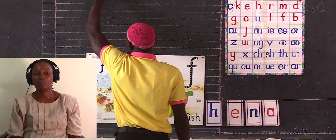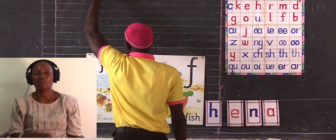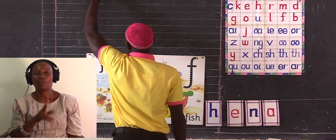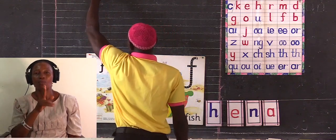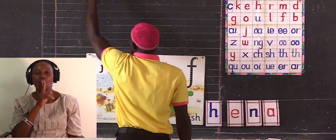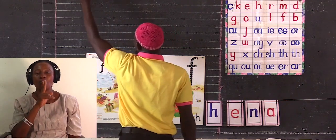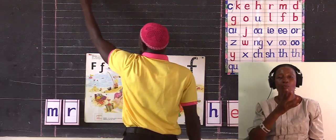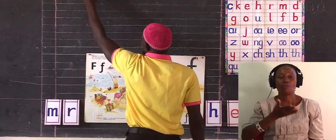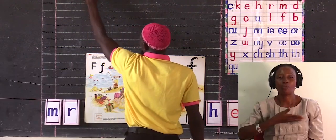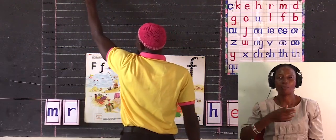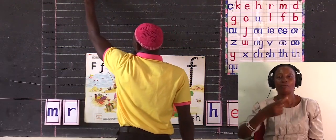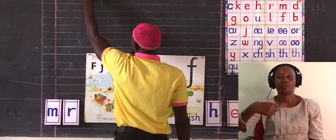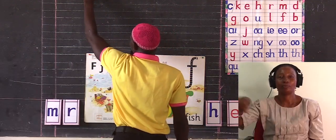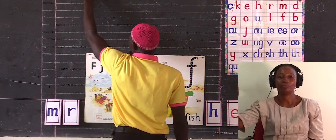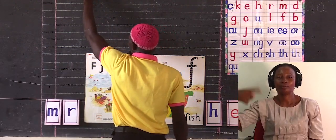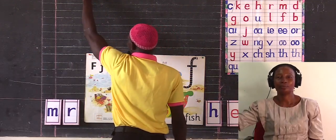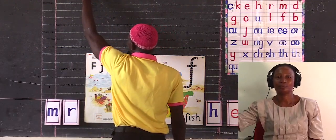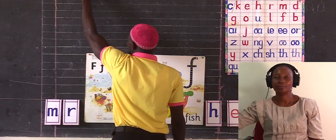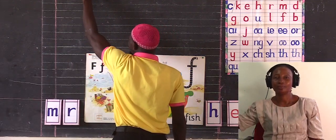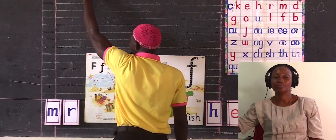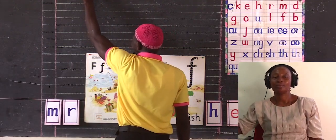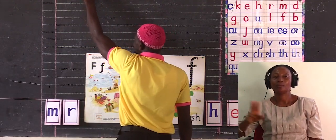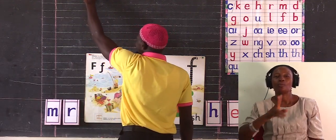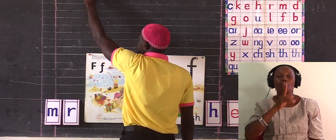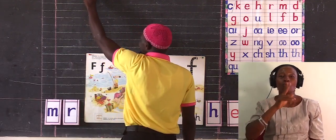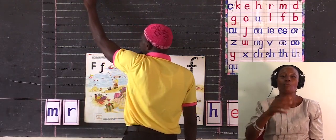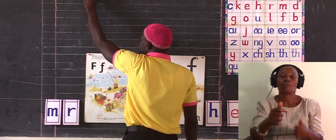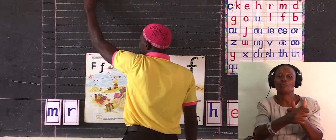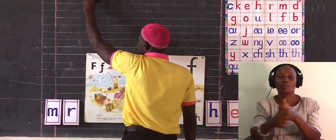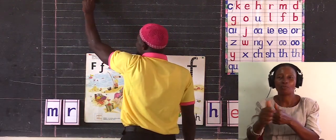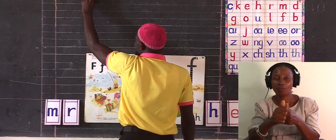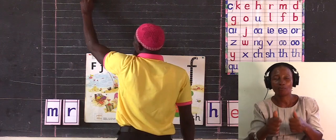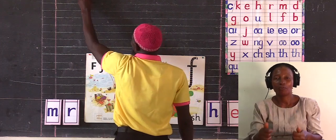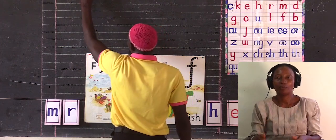gets it right, who follows the pattern